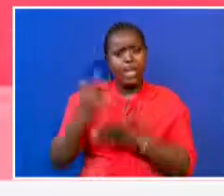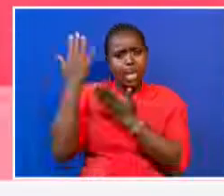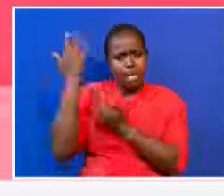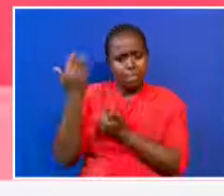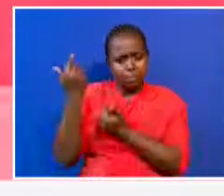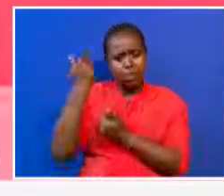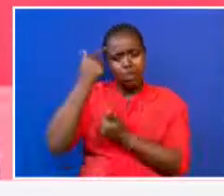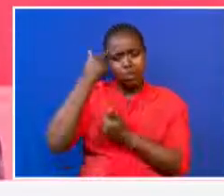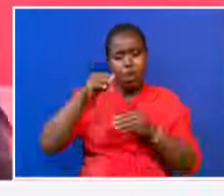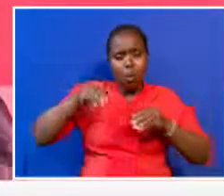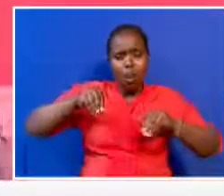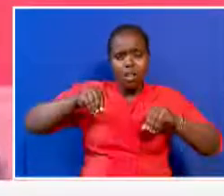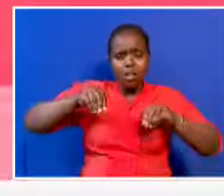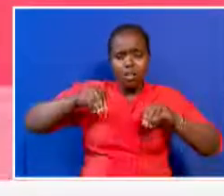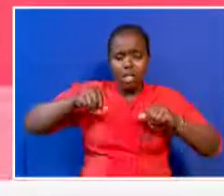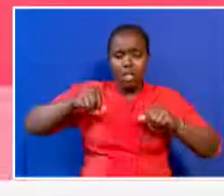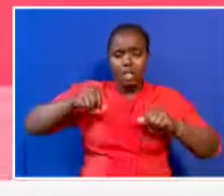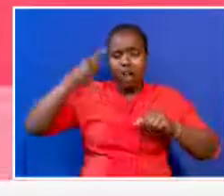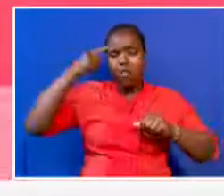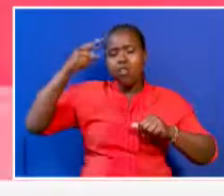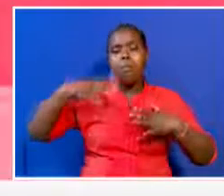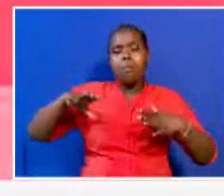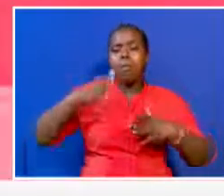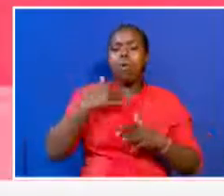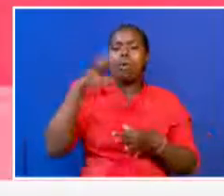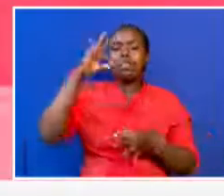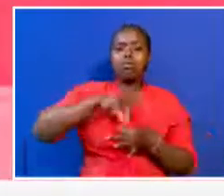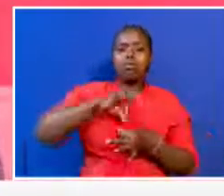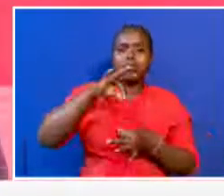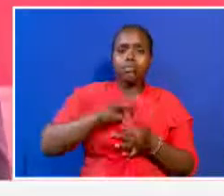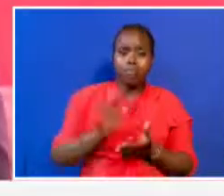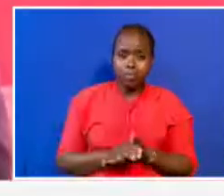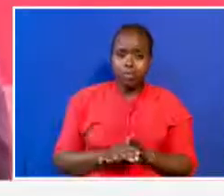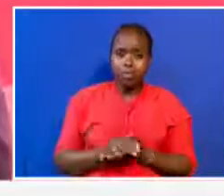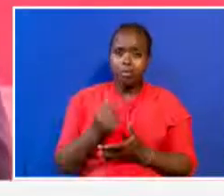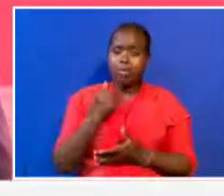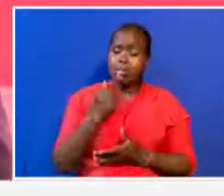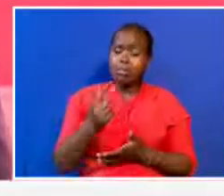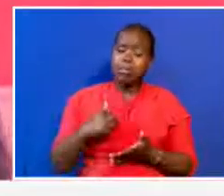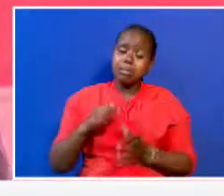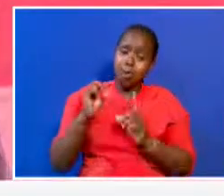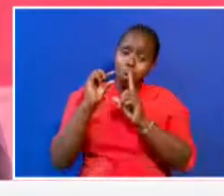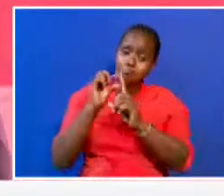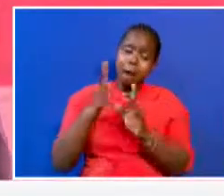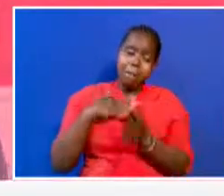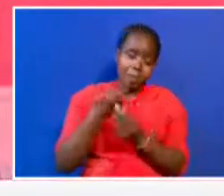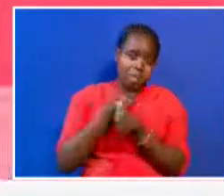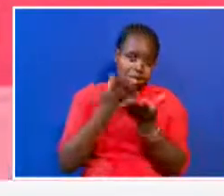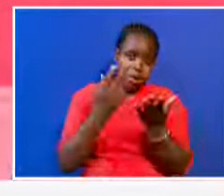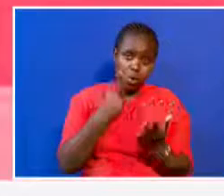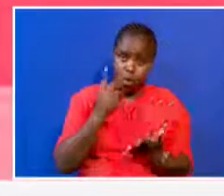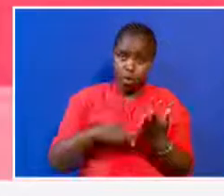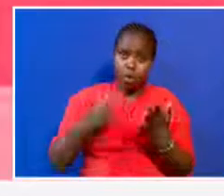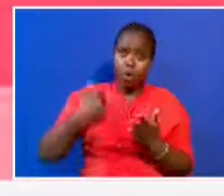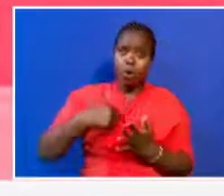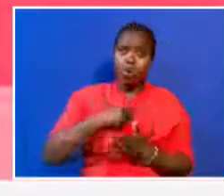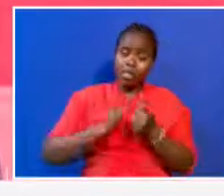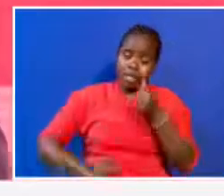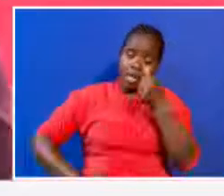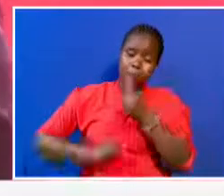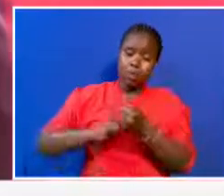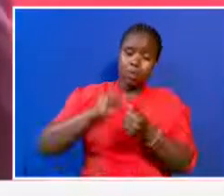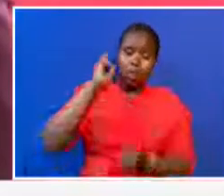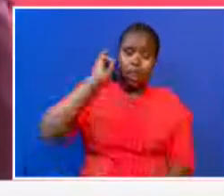of qualifications of candidates. And therefore, I want to give you my word that we are going to